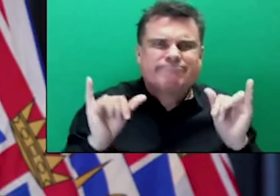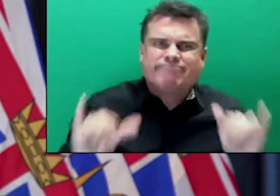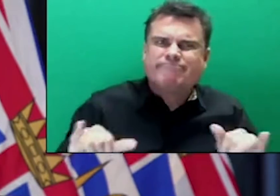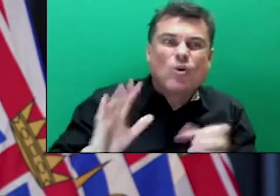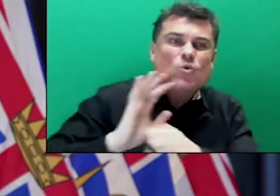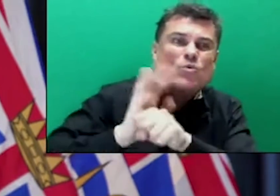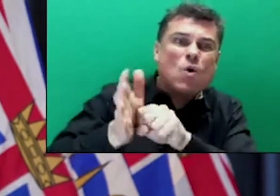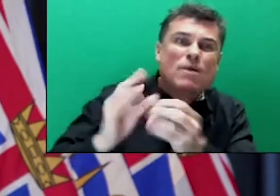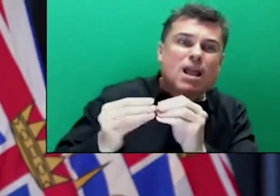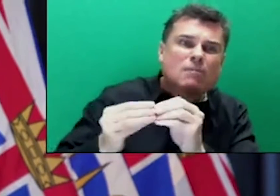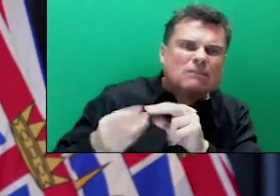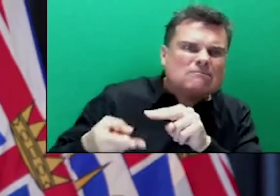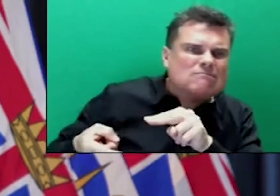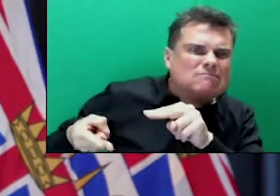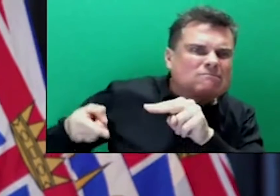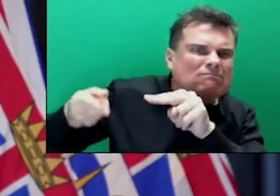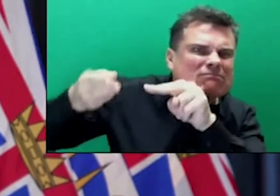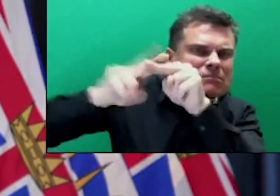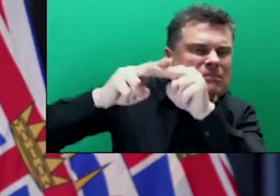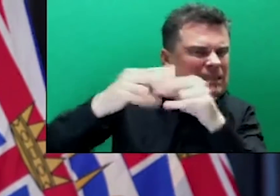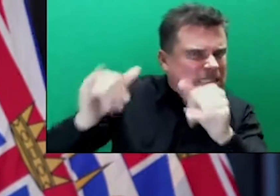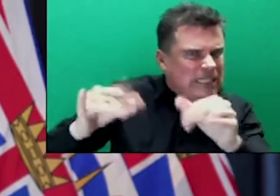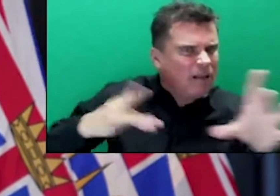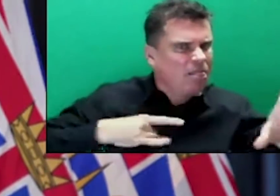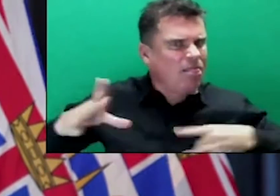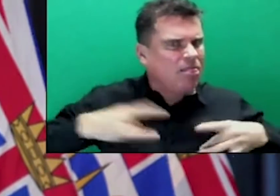Columbia. And